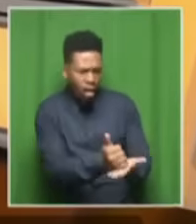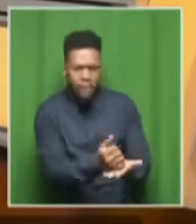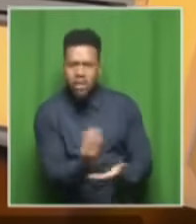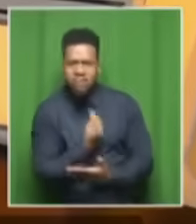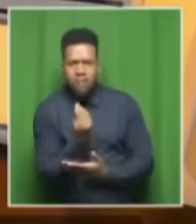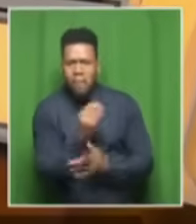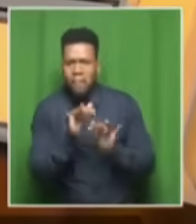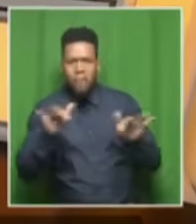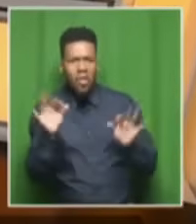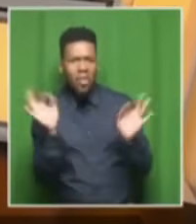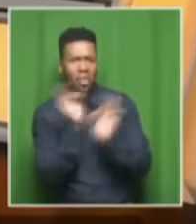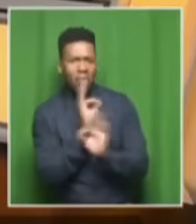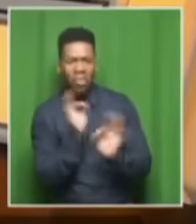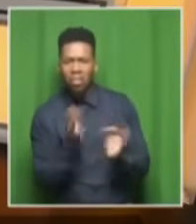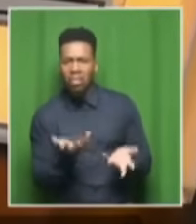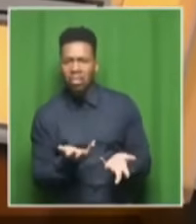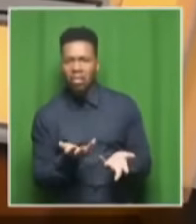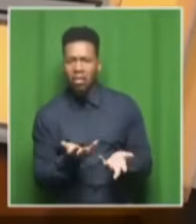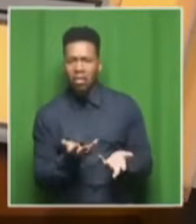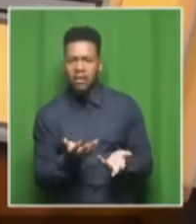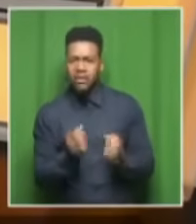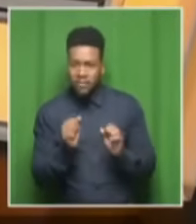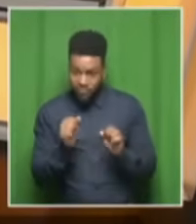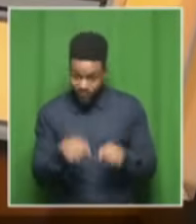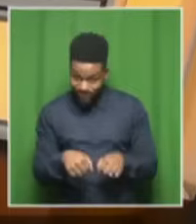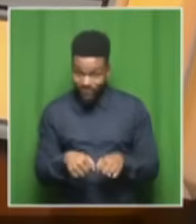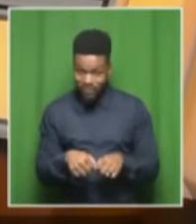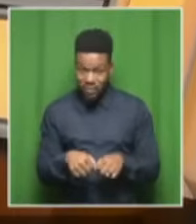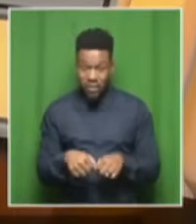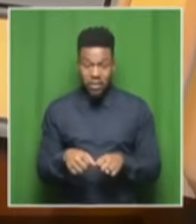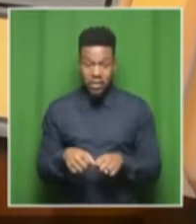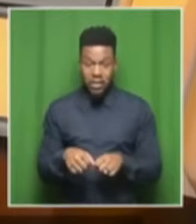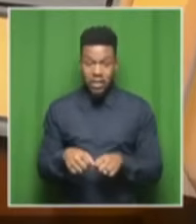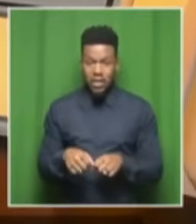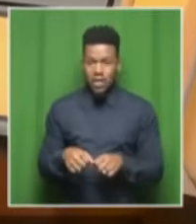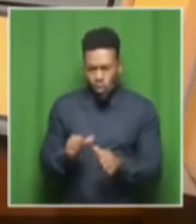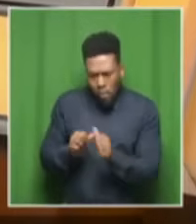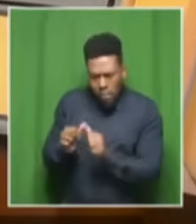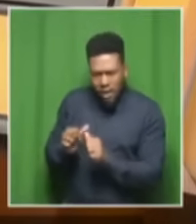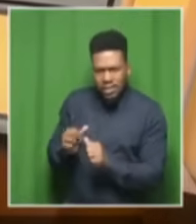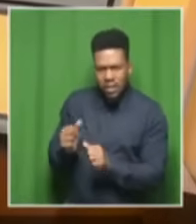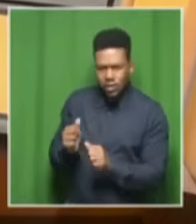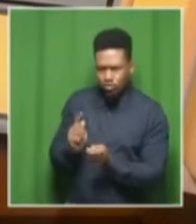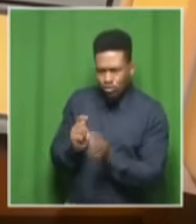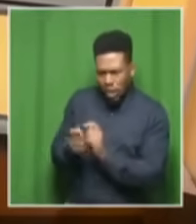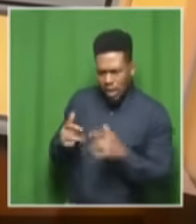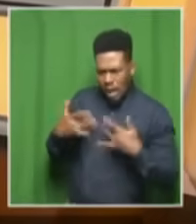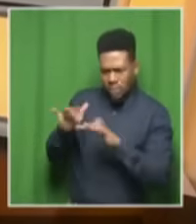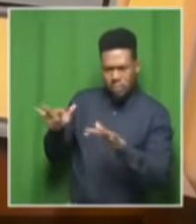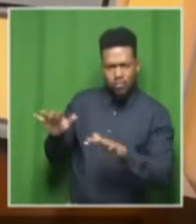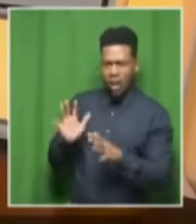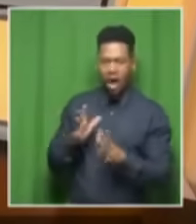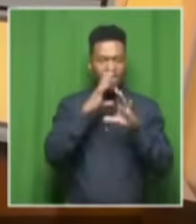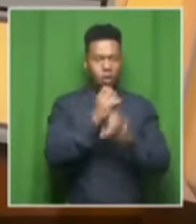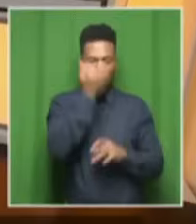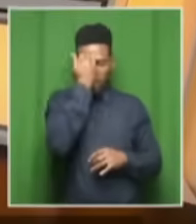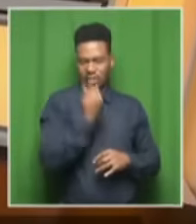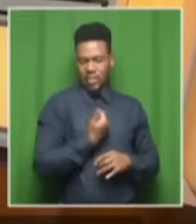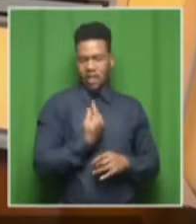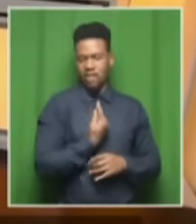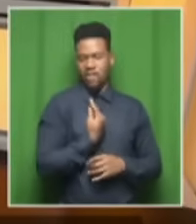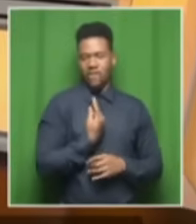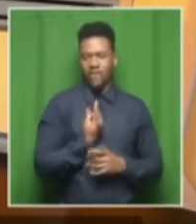as an example, and a topic we're talking to, and the betterment of the people of the country. It's for the betterment of their lives, not for anyone else. So